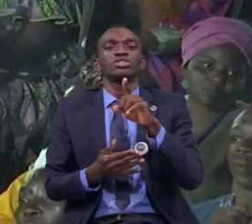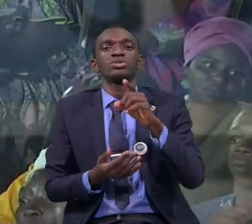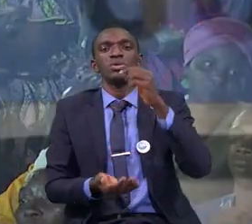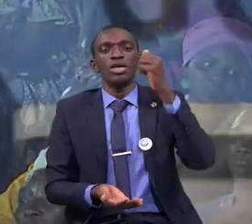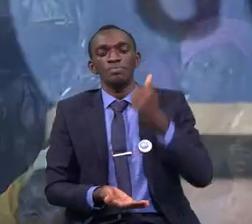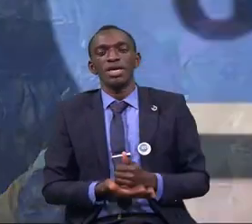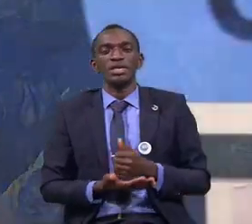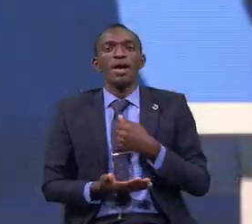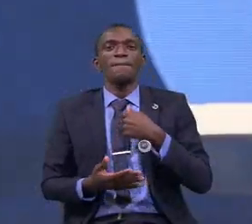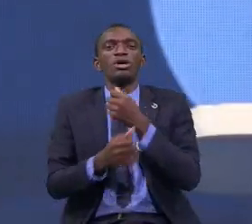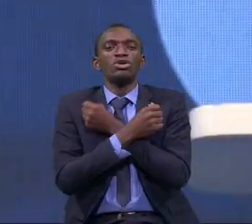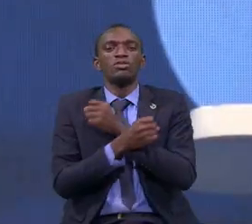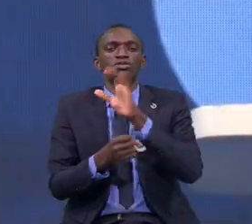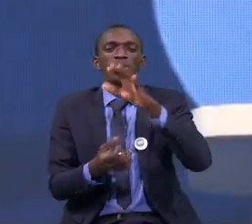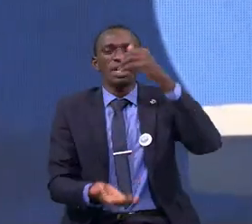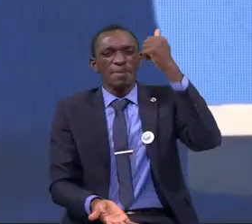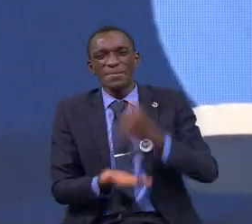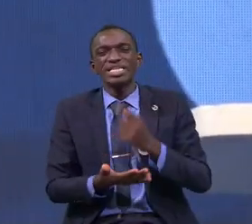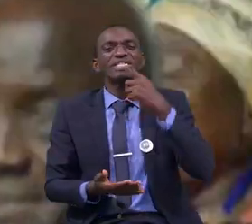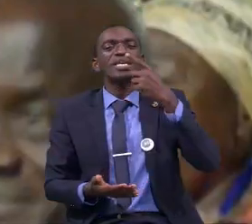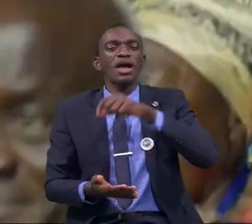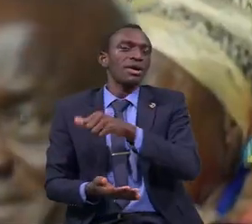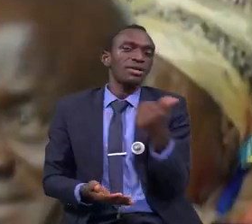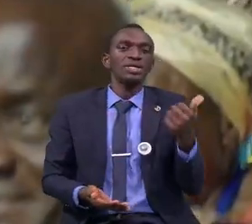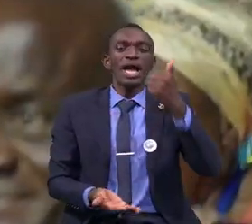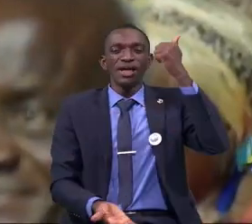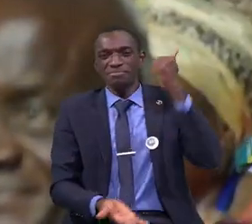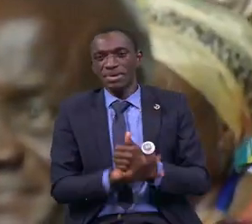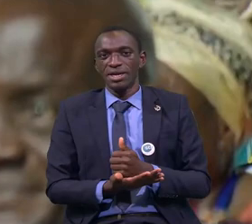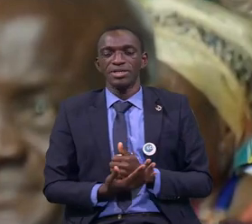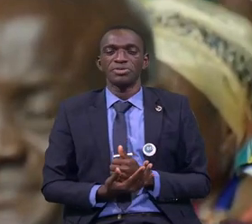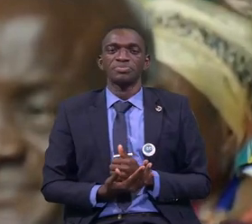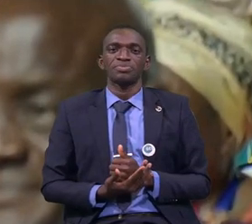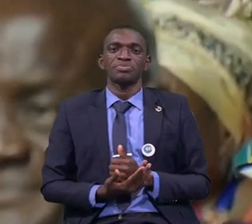I love that amen. Say another amen.